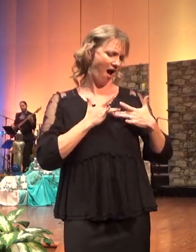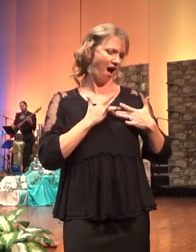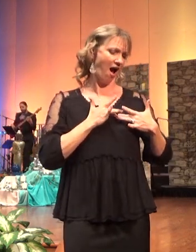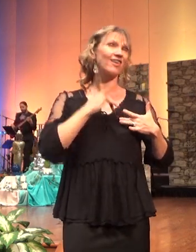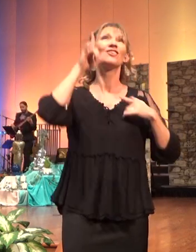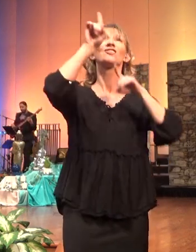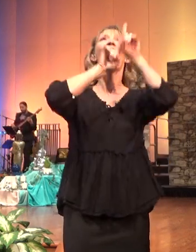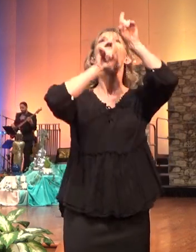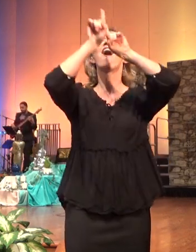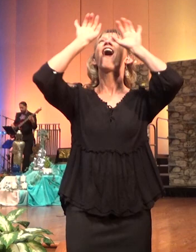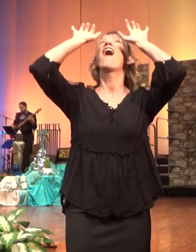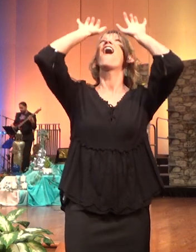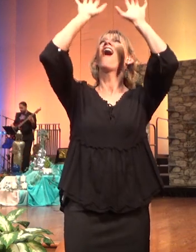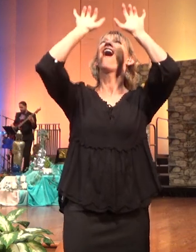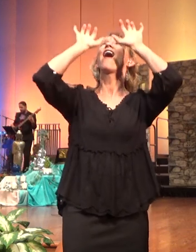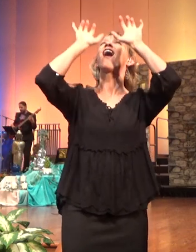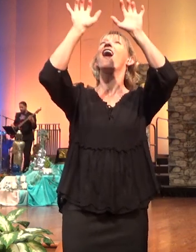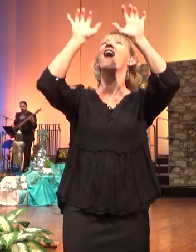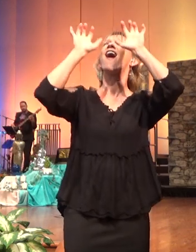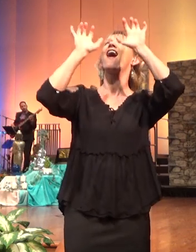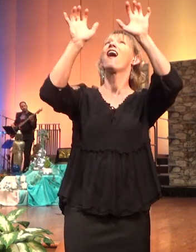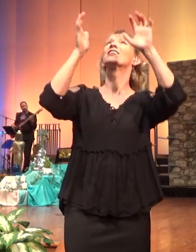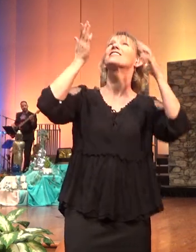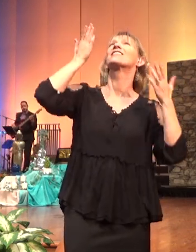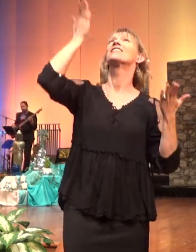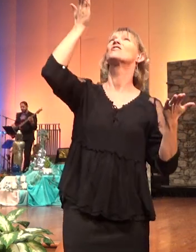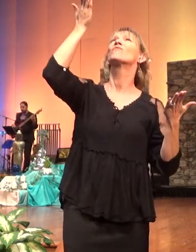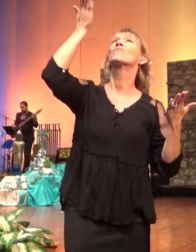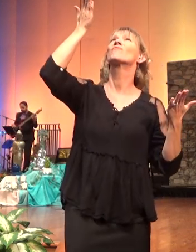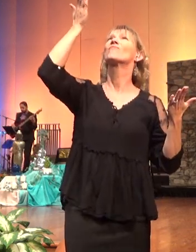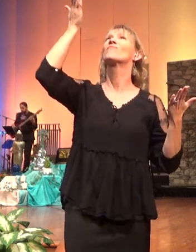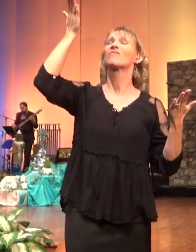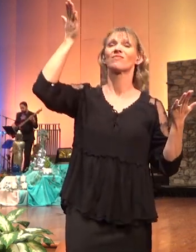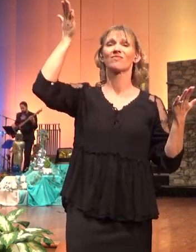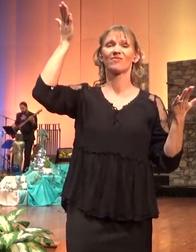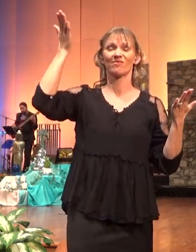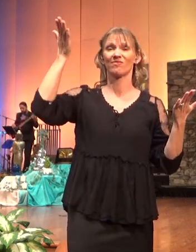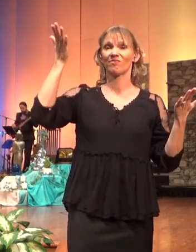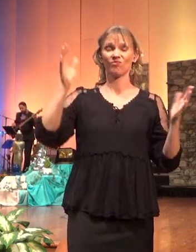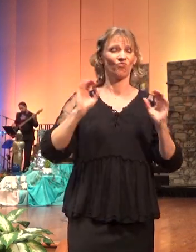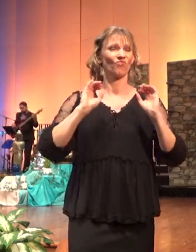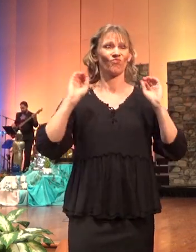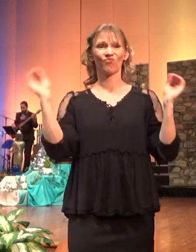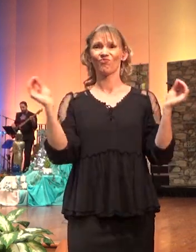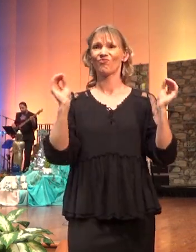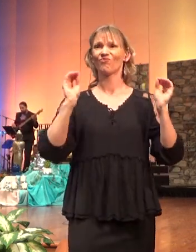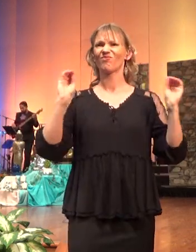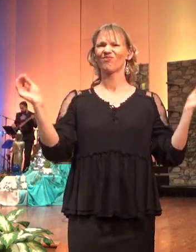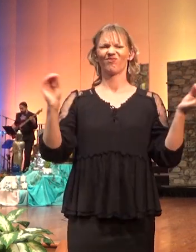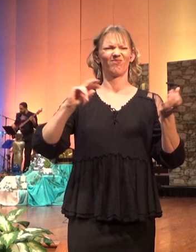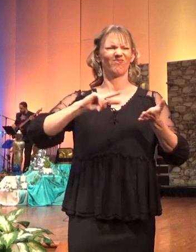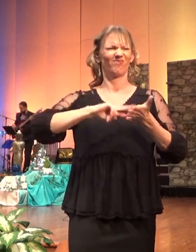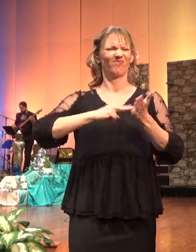in the stars above. Without it, time